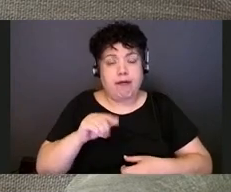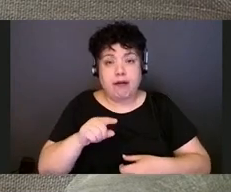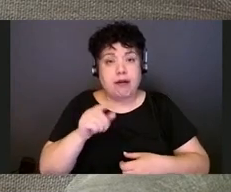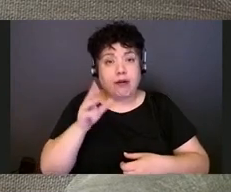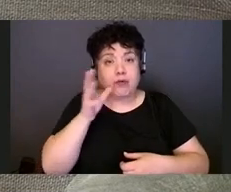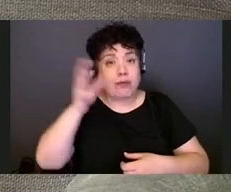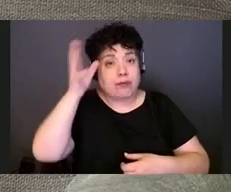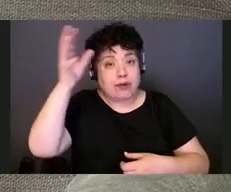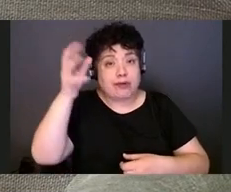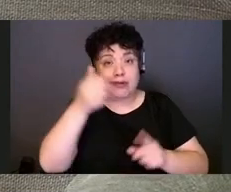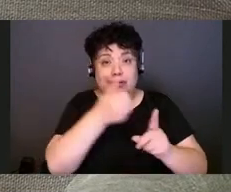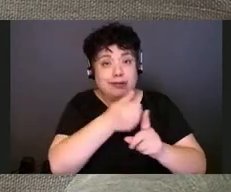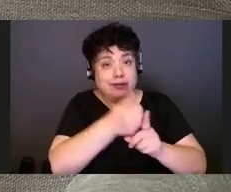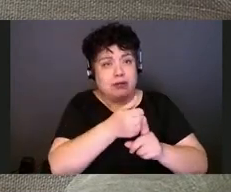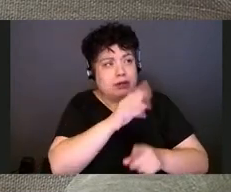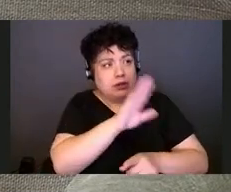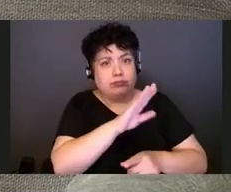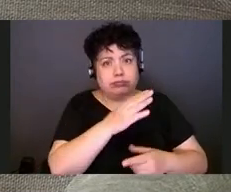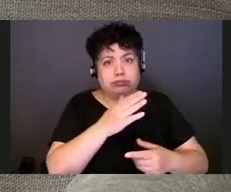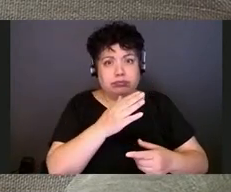children. And so